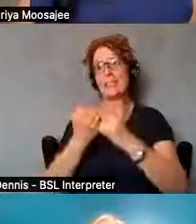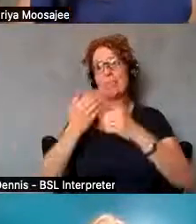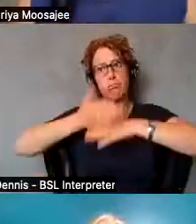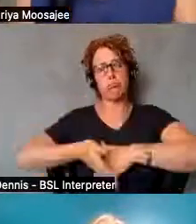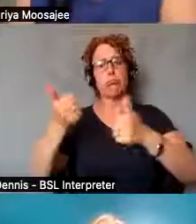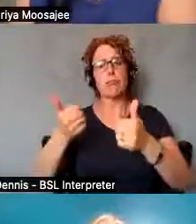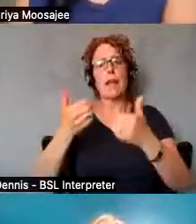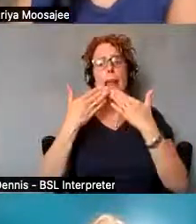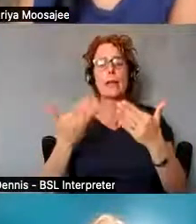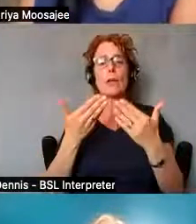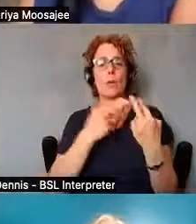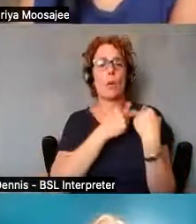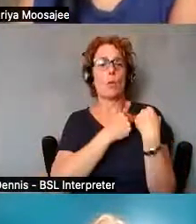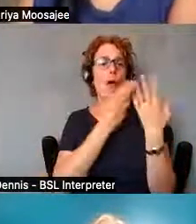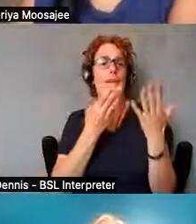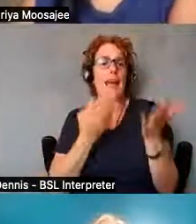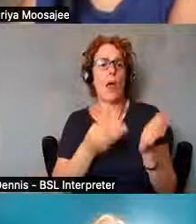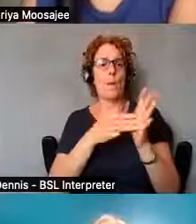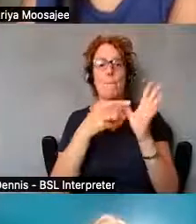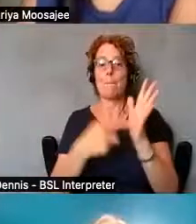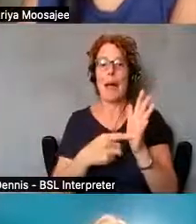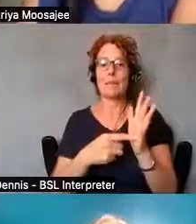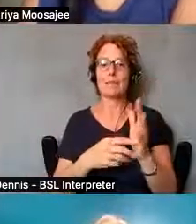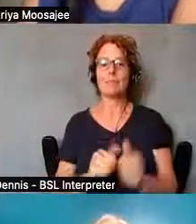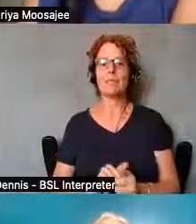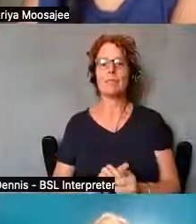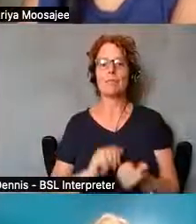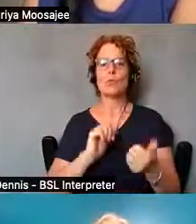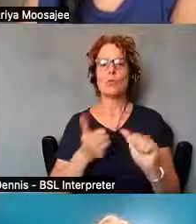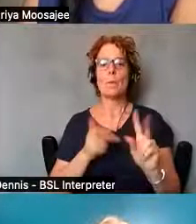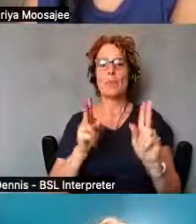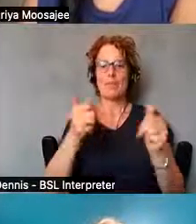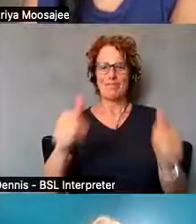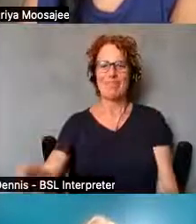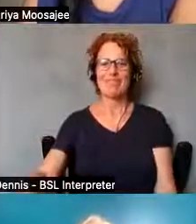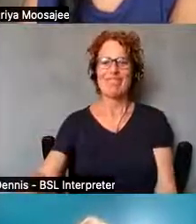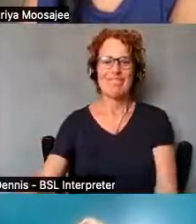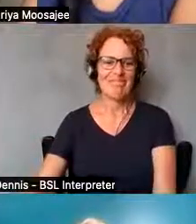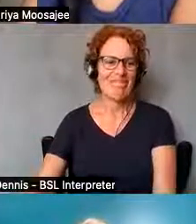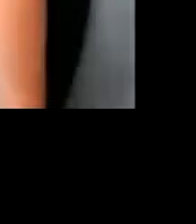And thank you. And over to Matt.